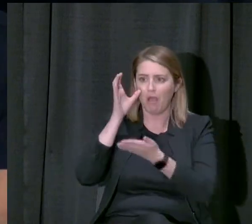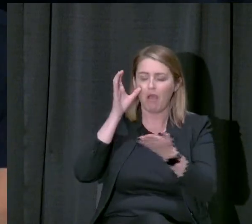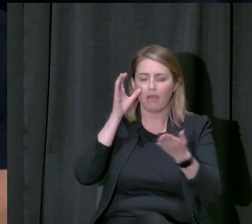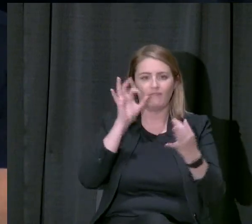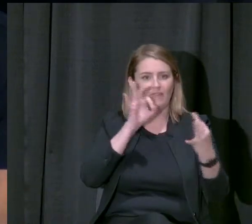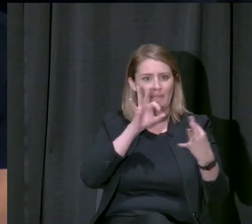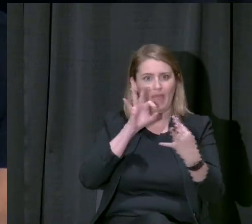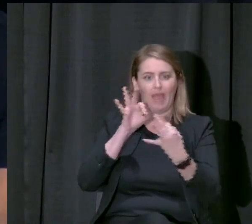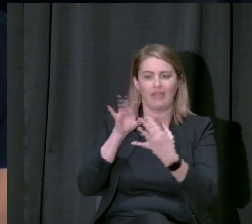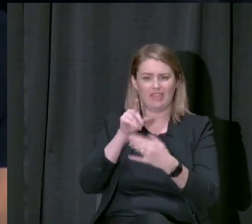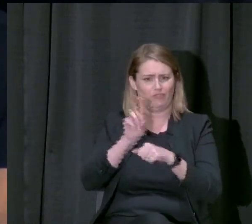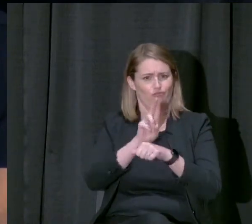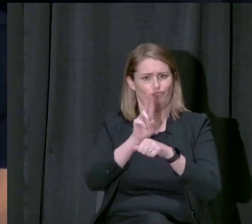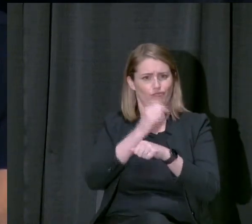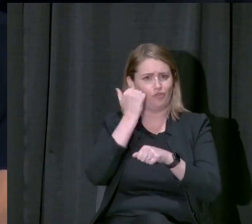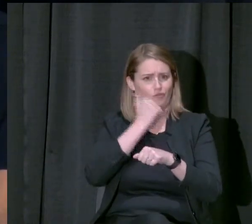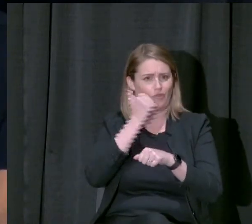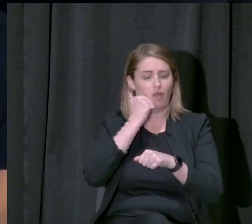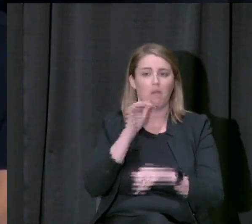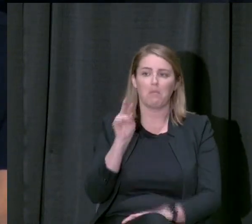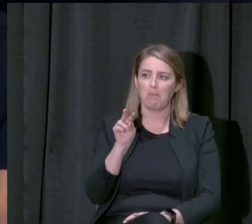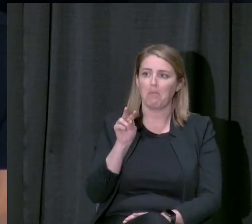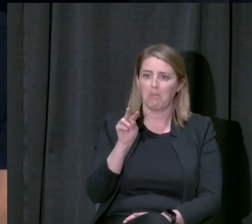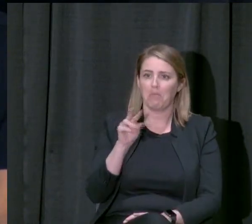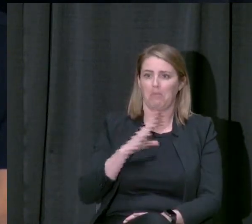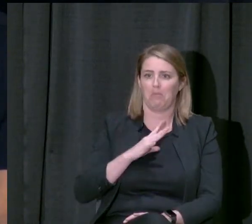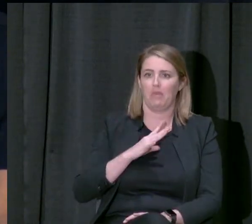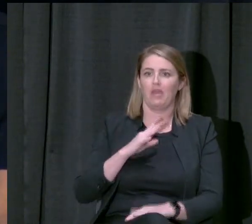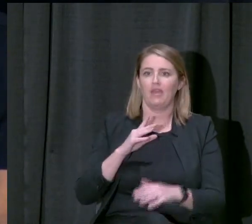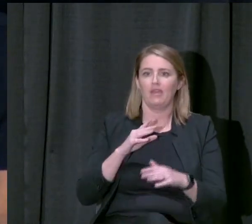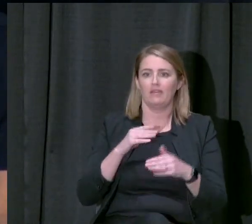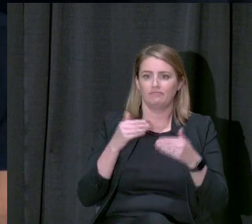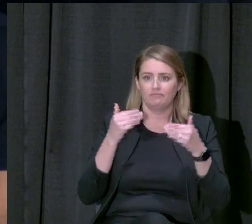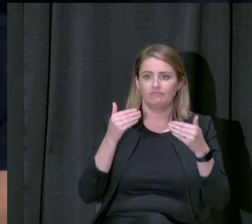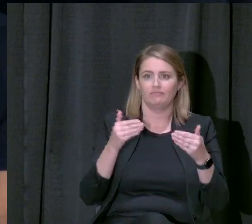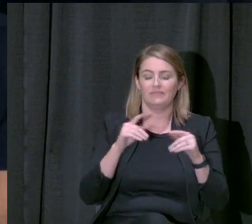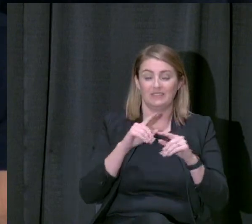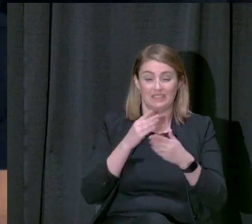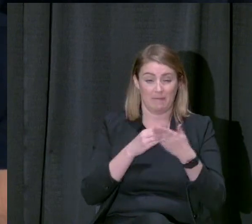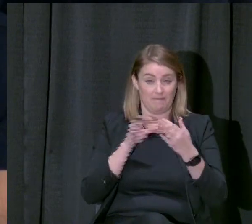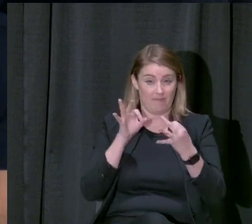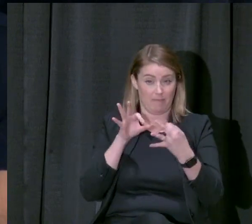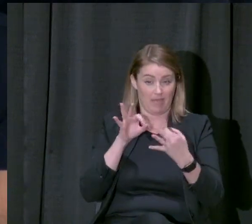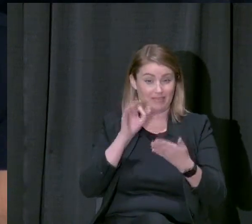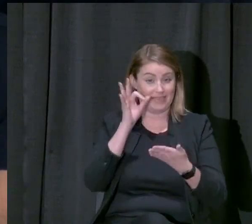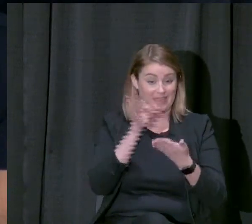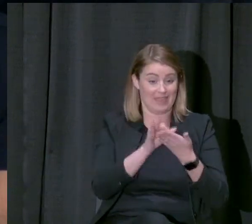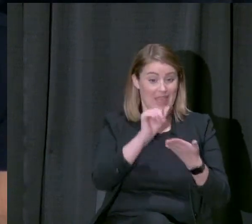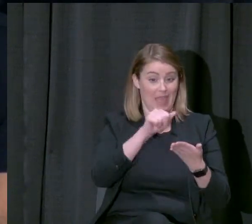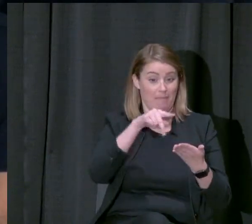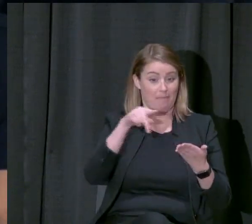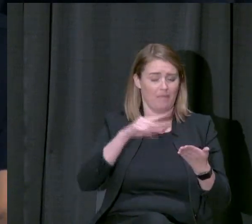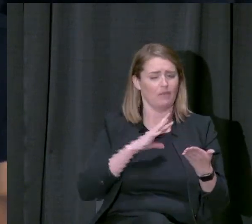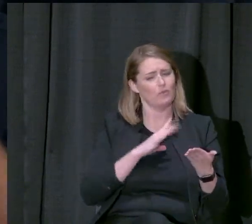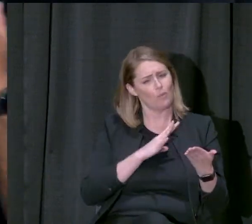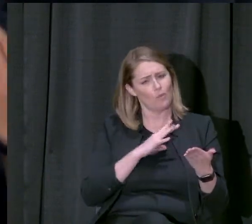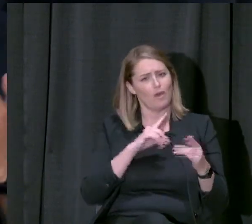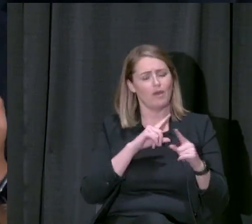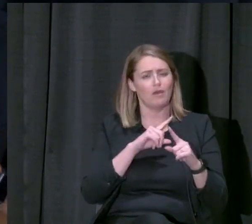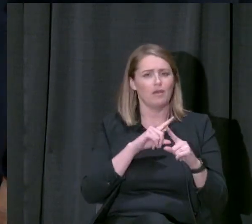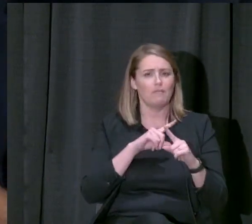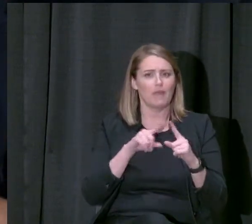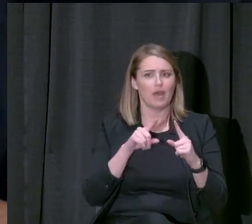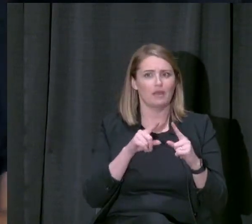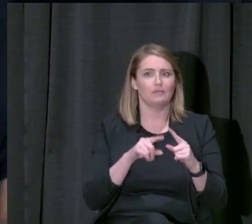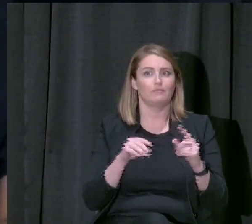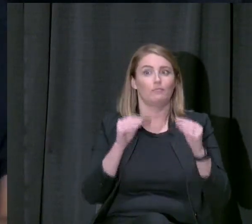app every day, until a point we also got feedback that the app is cool, but people would actually want to experience all of this